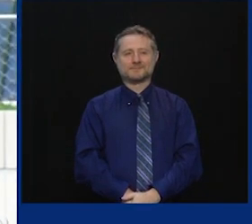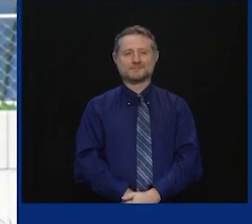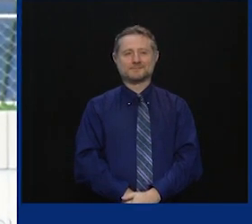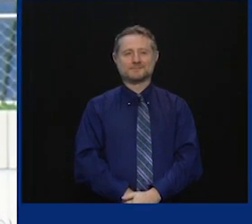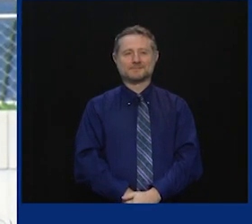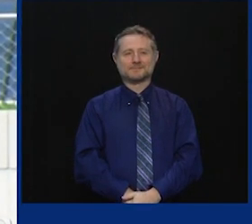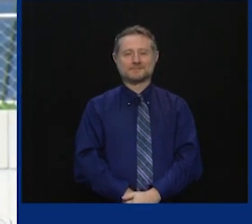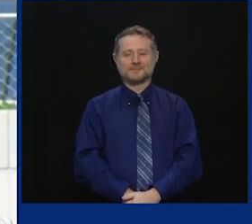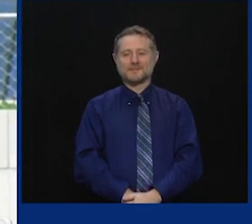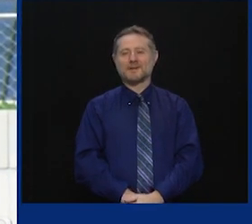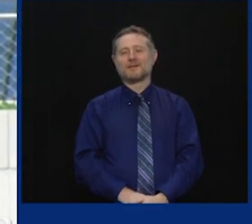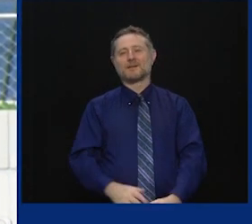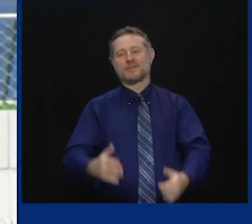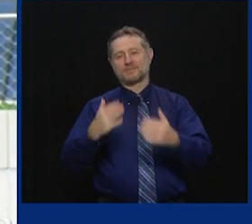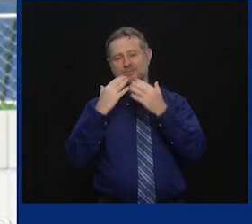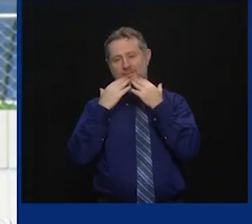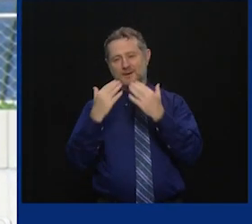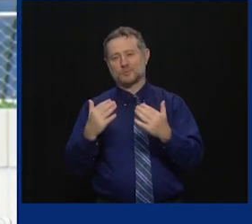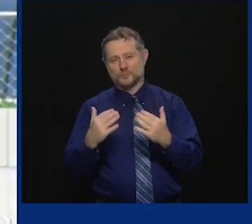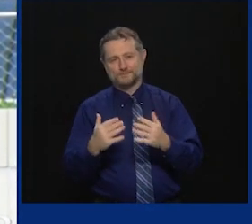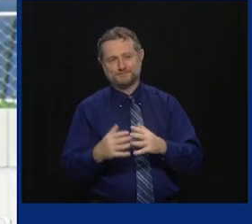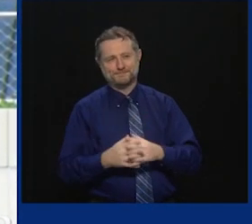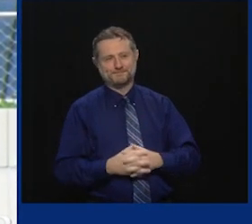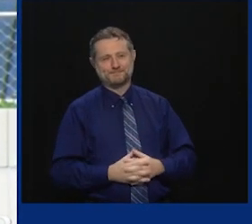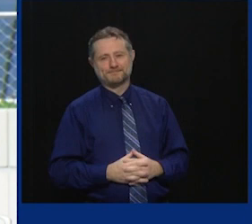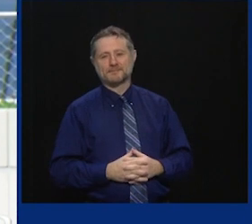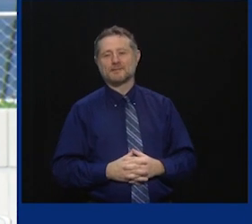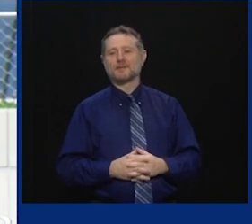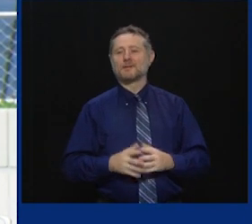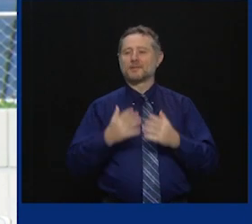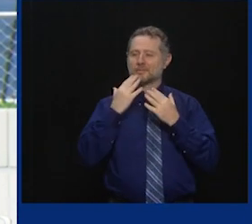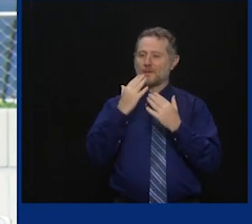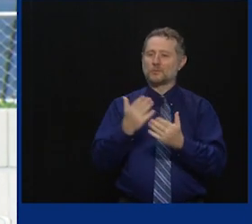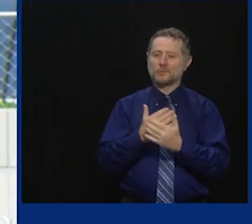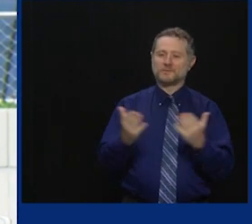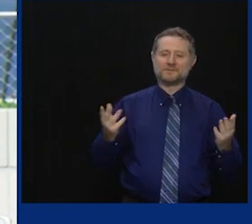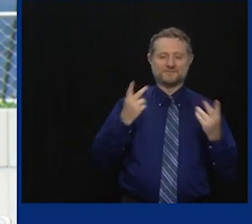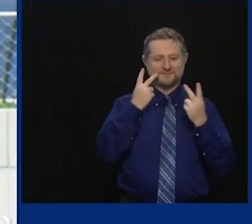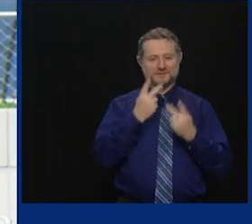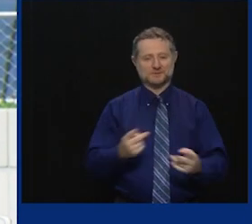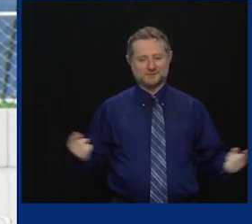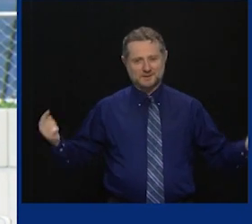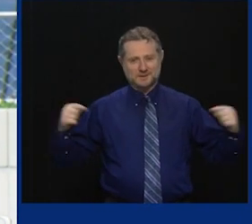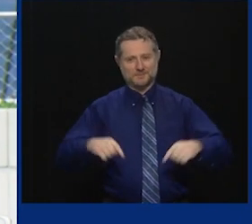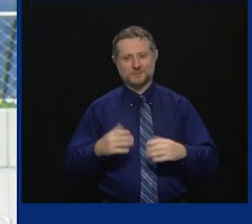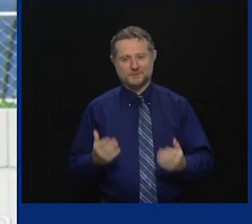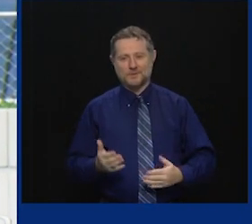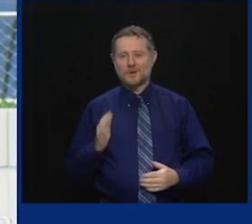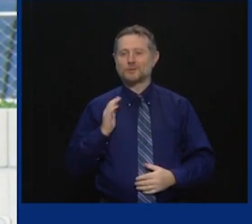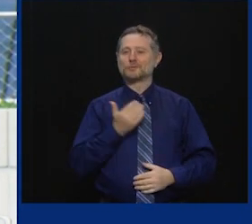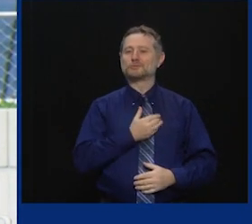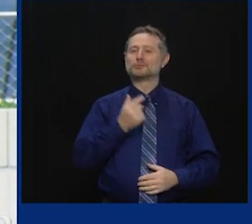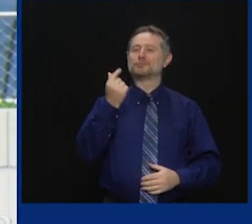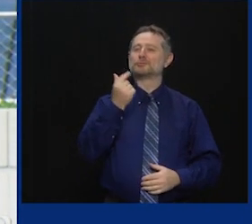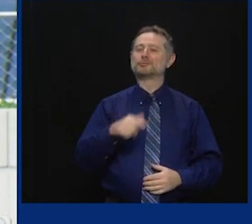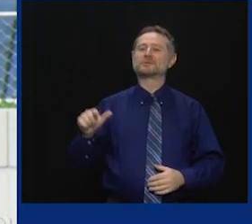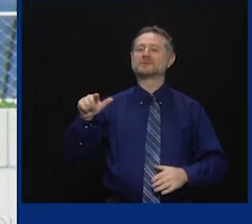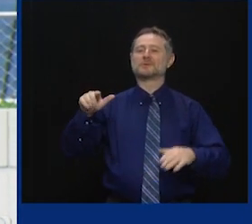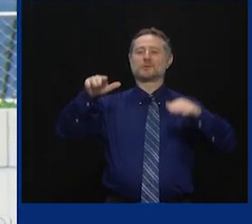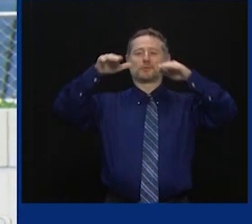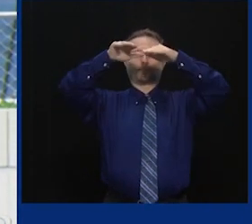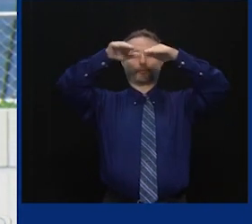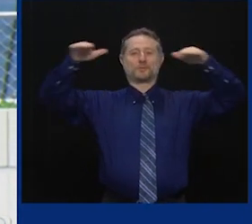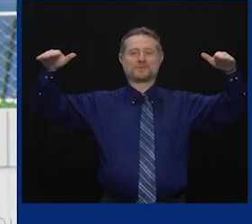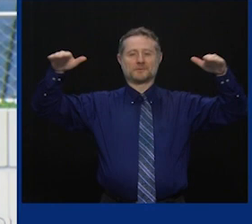Thank you, and thank you to all of you who are visiting today and seeing our green roof and our orchard and our beautiful